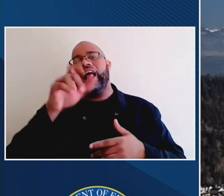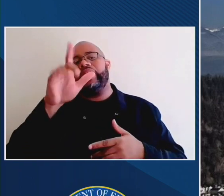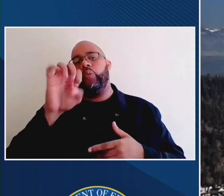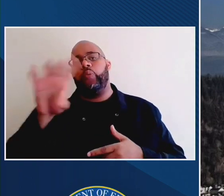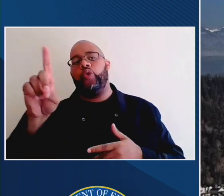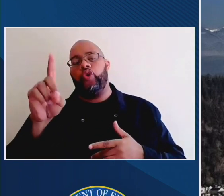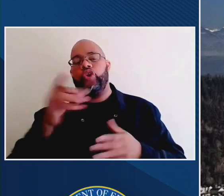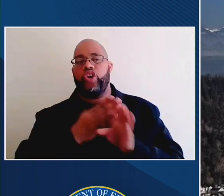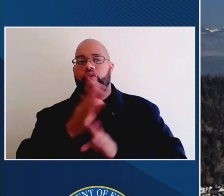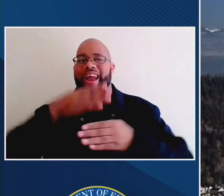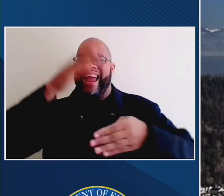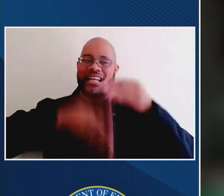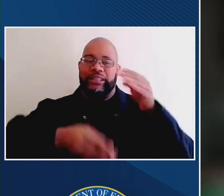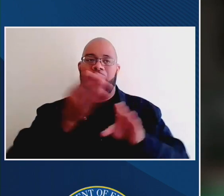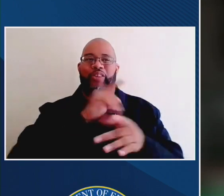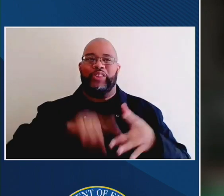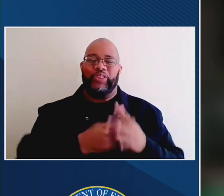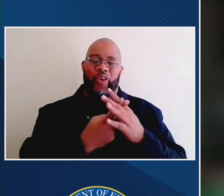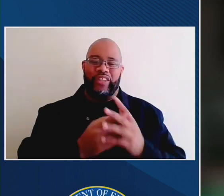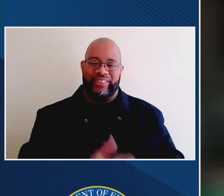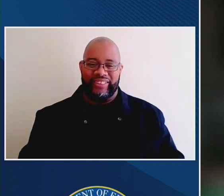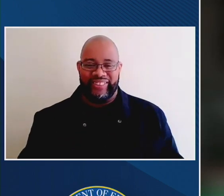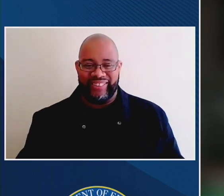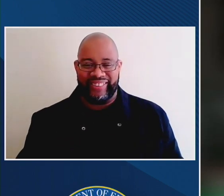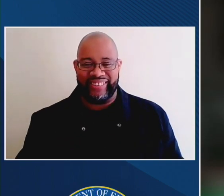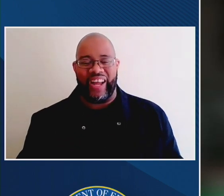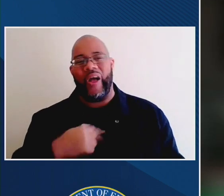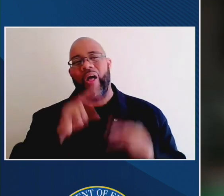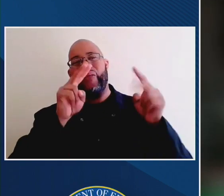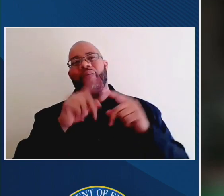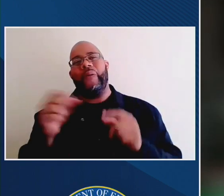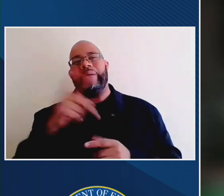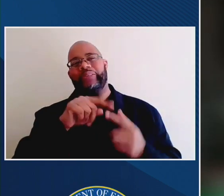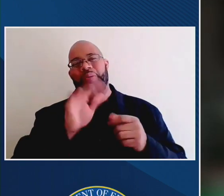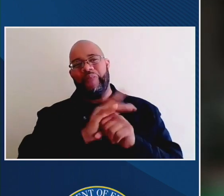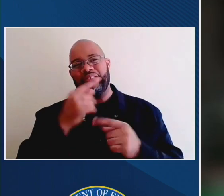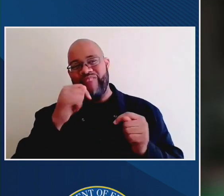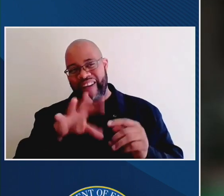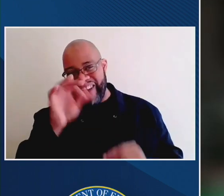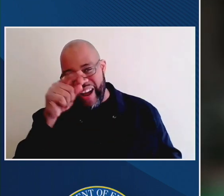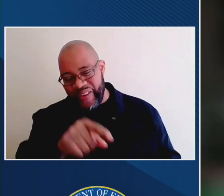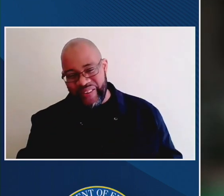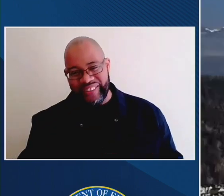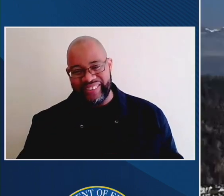even started. Oh, I was really looking forward to going back to the movie and trying to spot you.